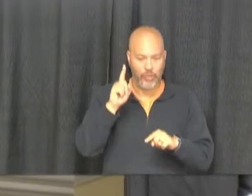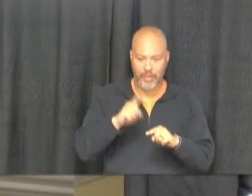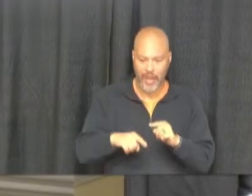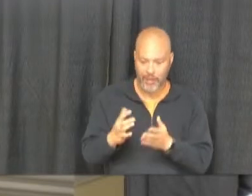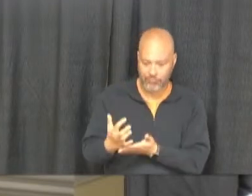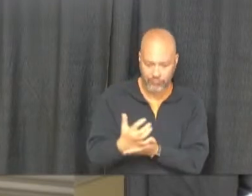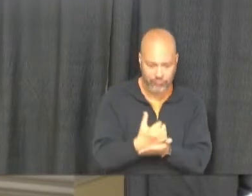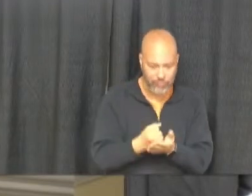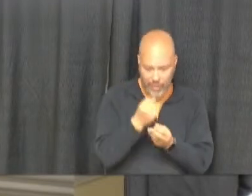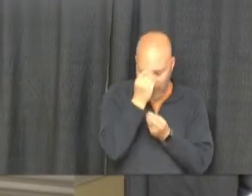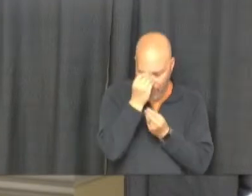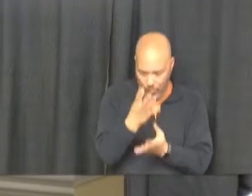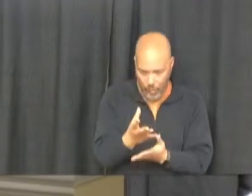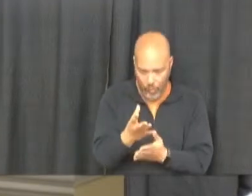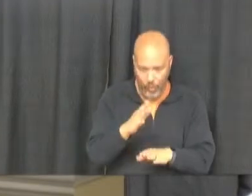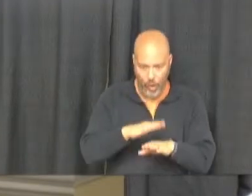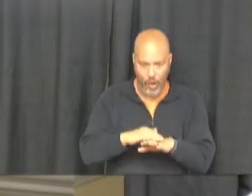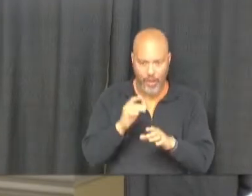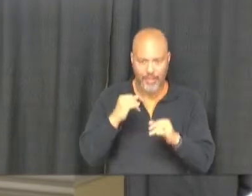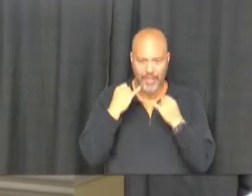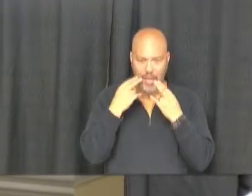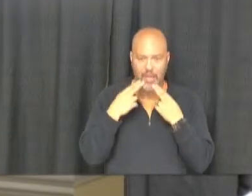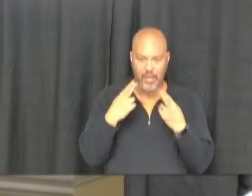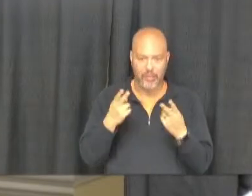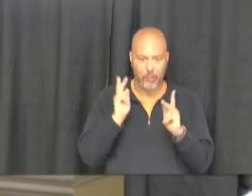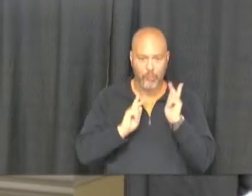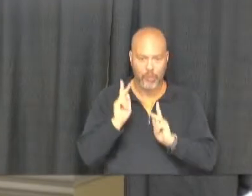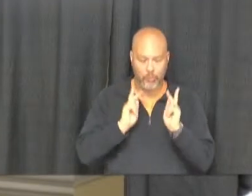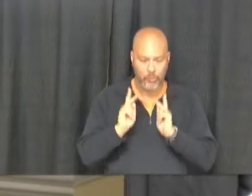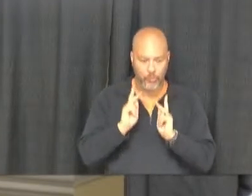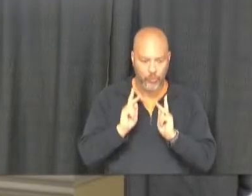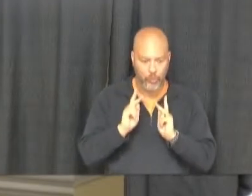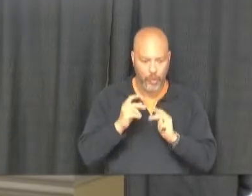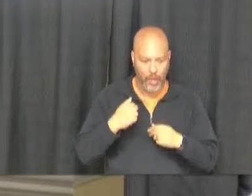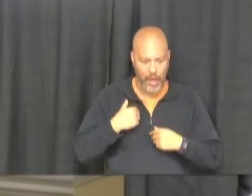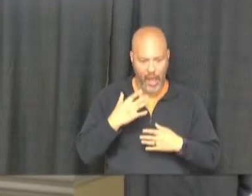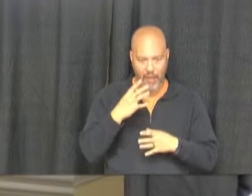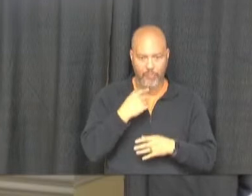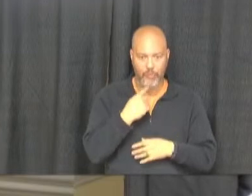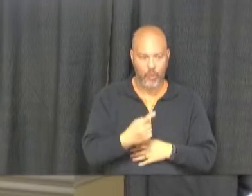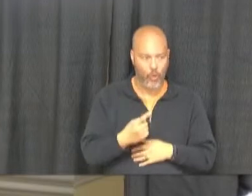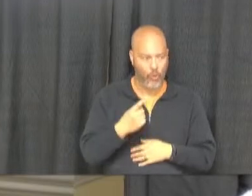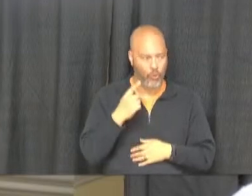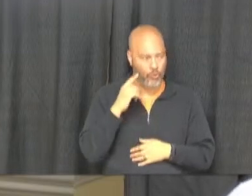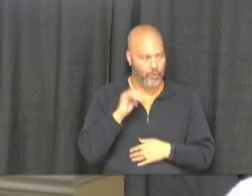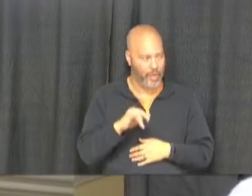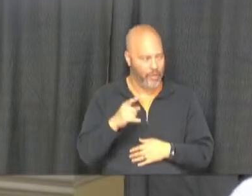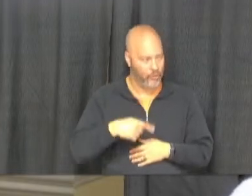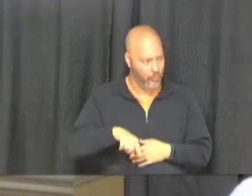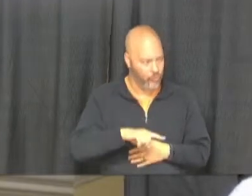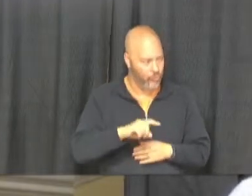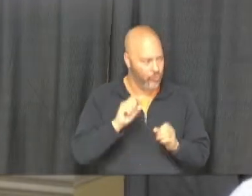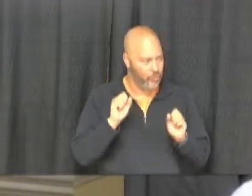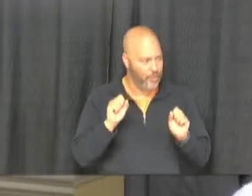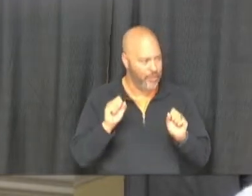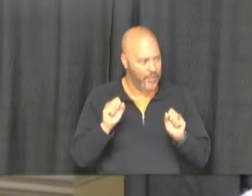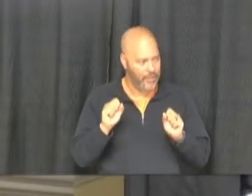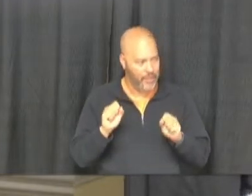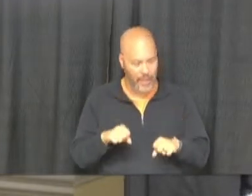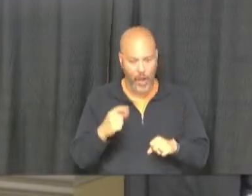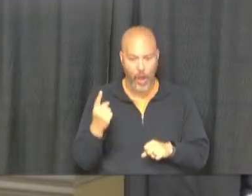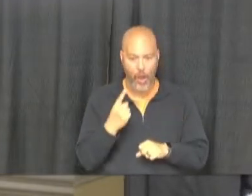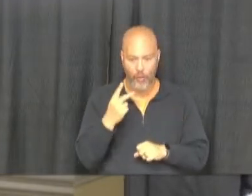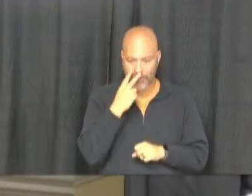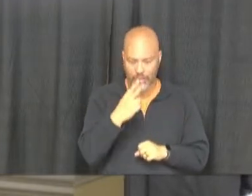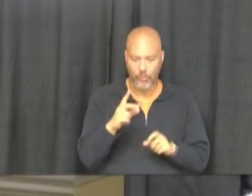collect data or evidence on innocent people. And I have been told, for instance, that you can always